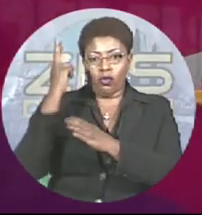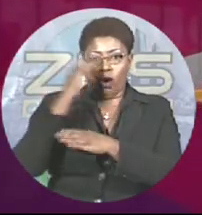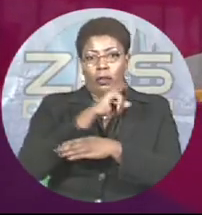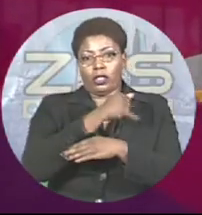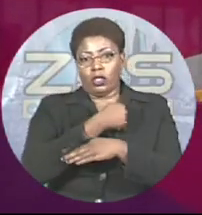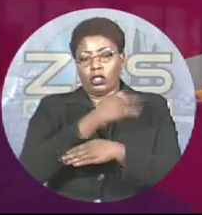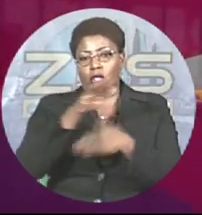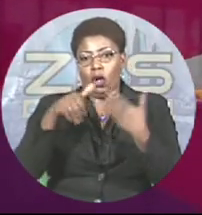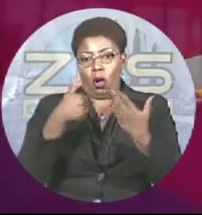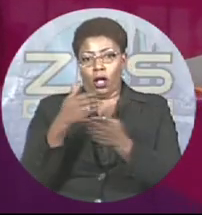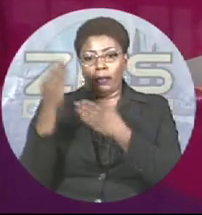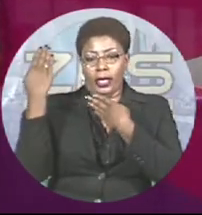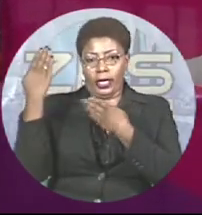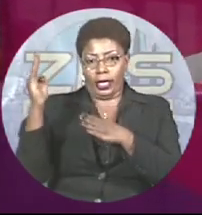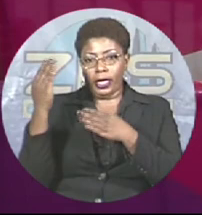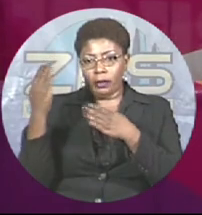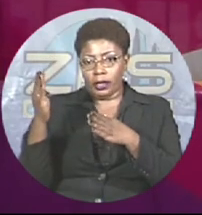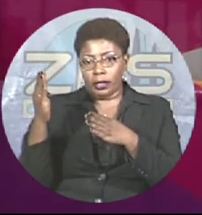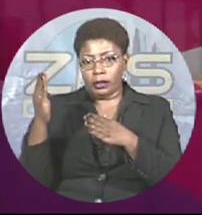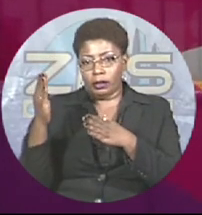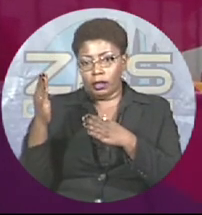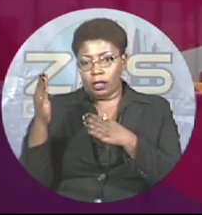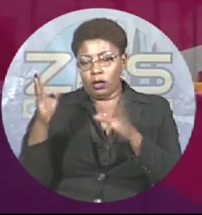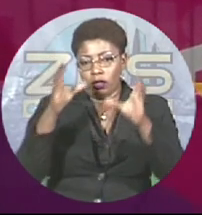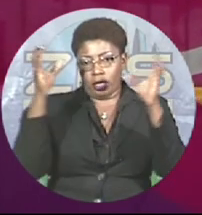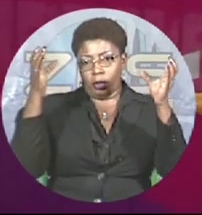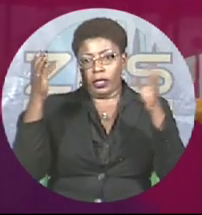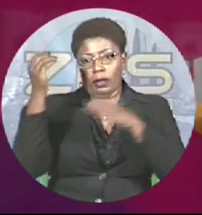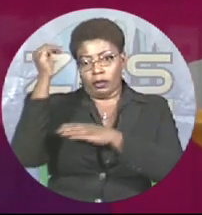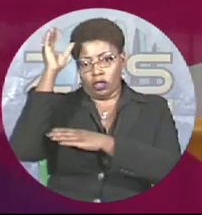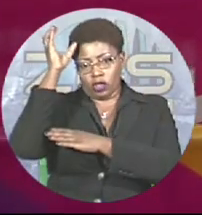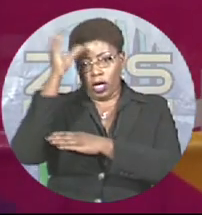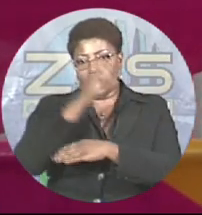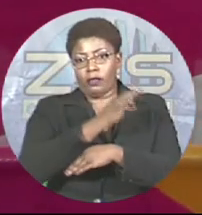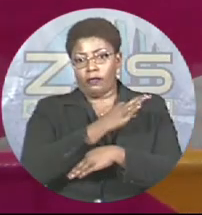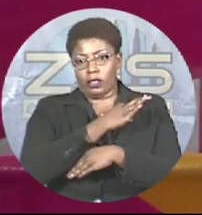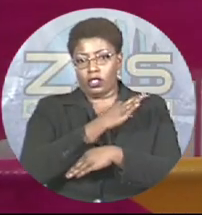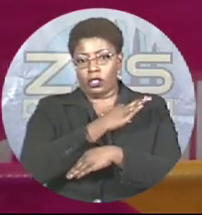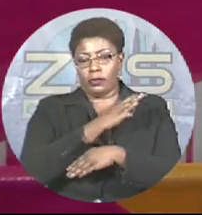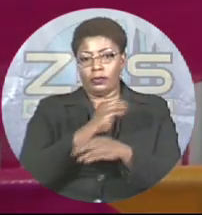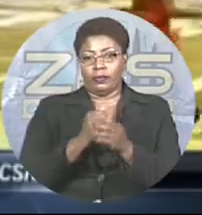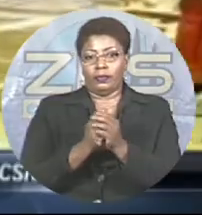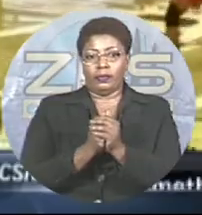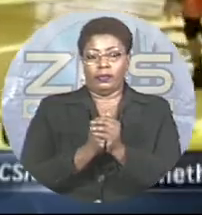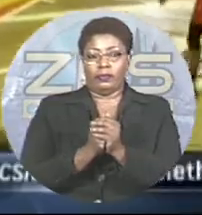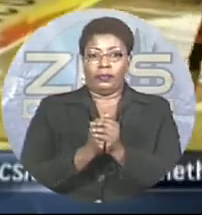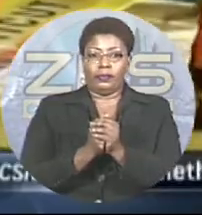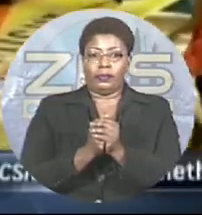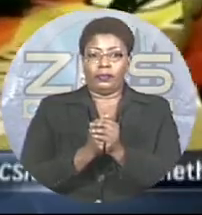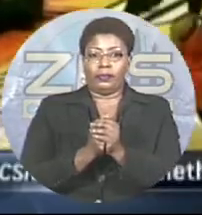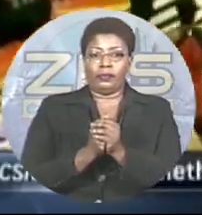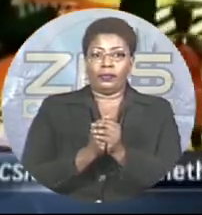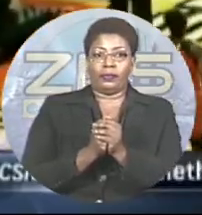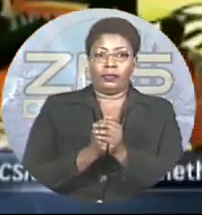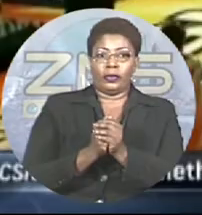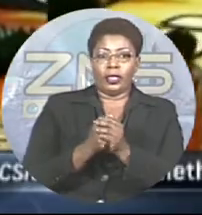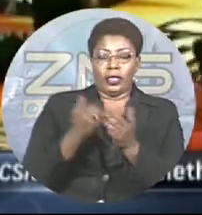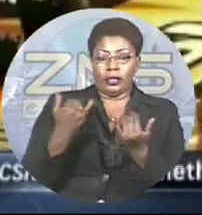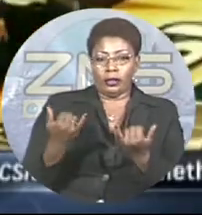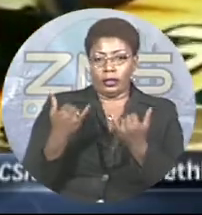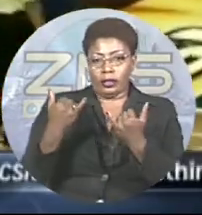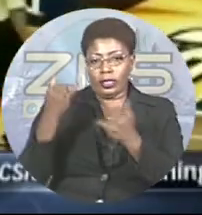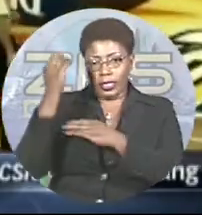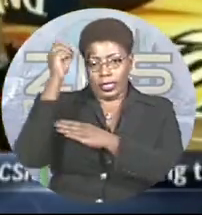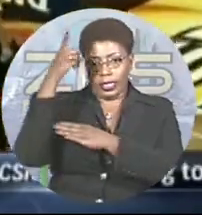and the entire Bahamian contingent that's celebrating tonight, I'm Charles Fisher, live to you from London, England. Jonquel Jones and the Connecticut